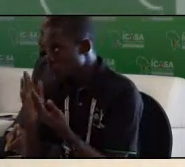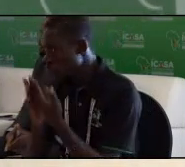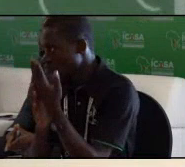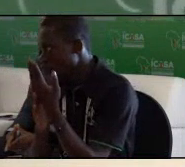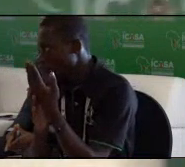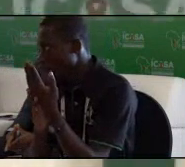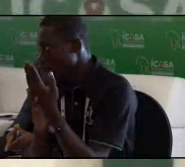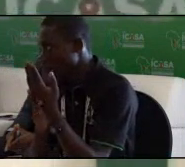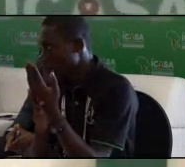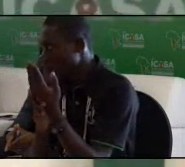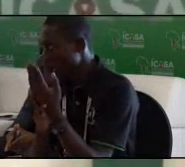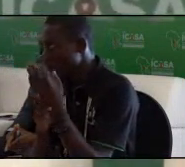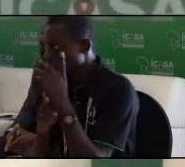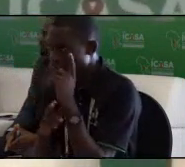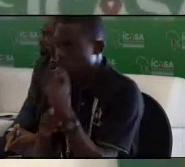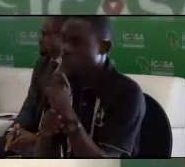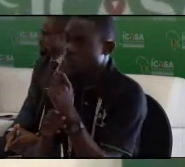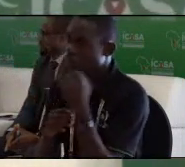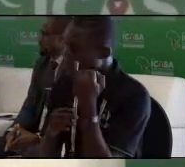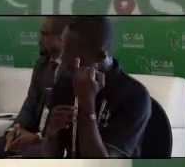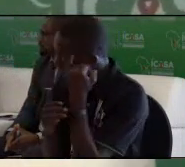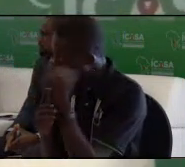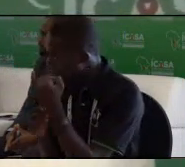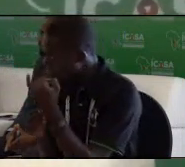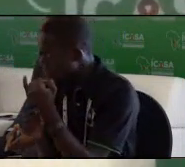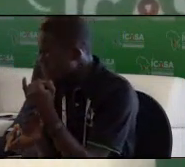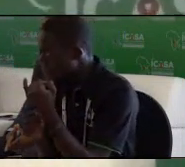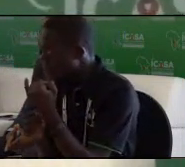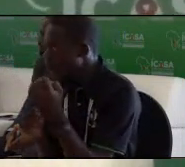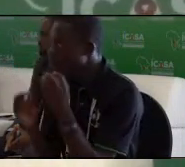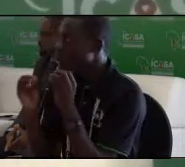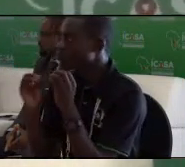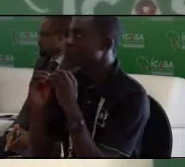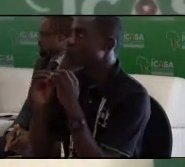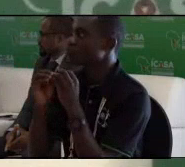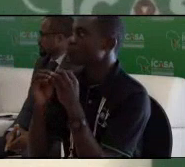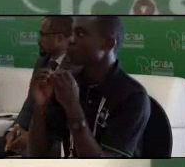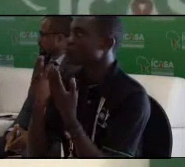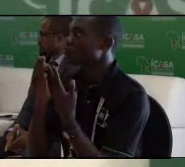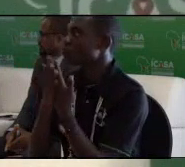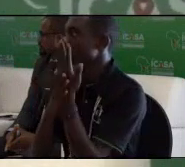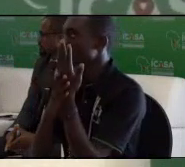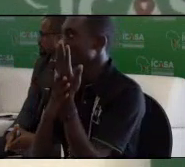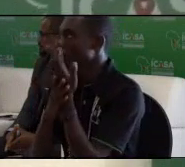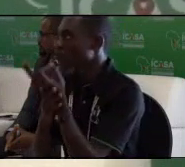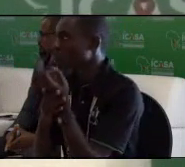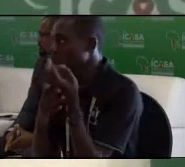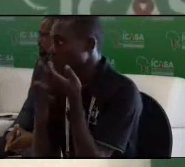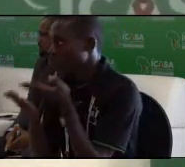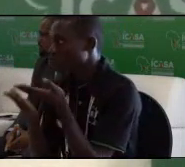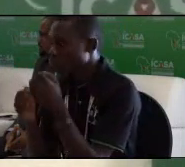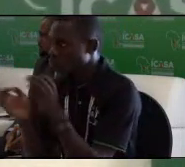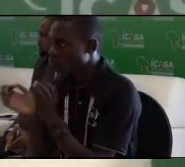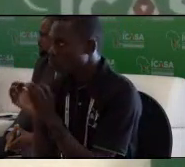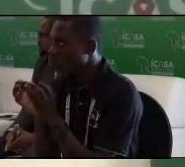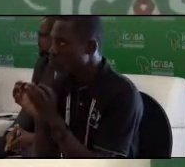opportunity to grow. But those are the ideas that we put together that were building out the private sector from this point of